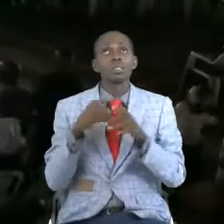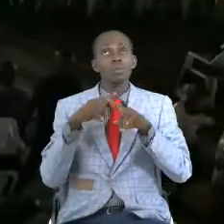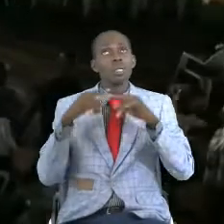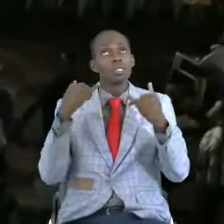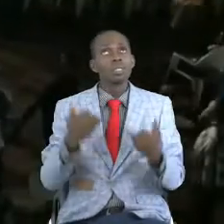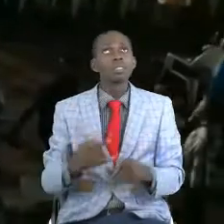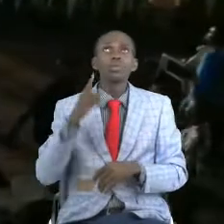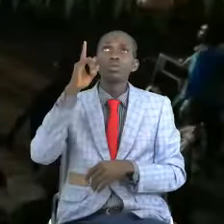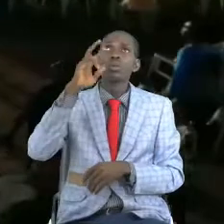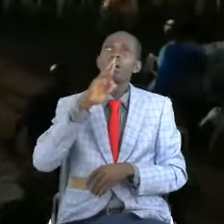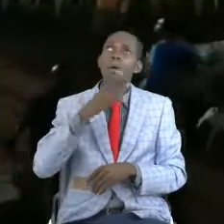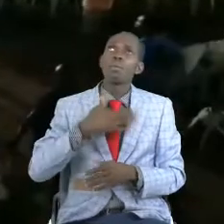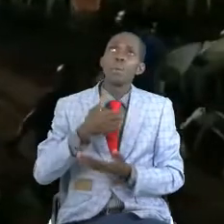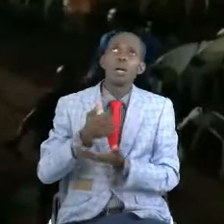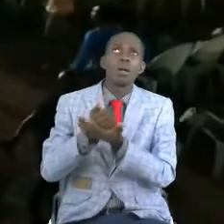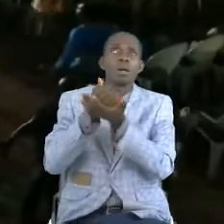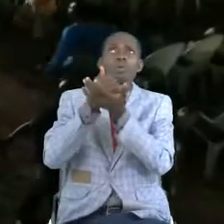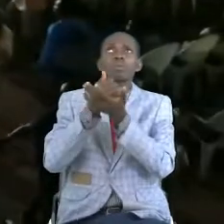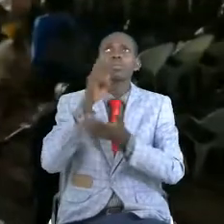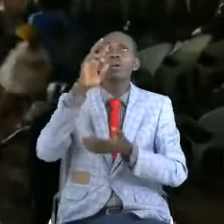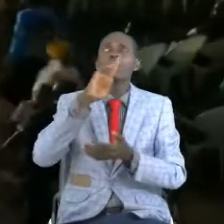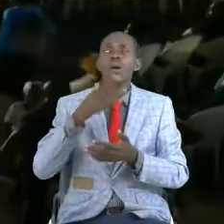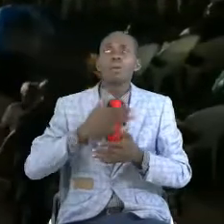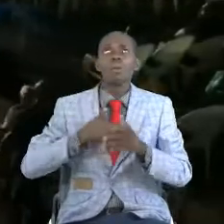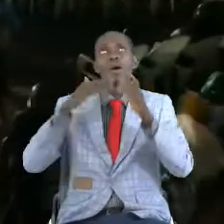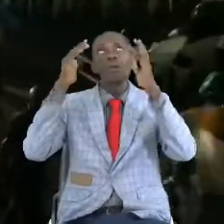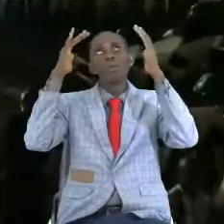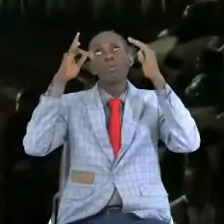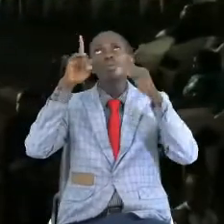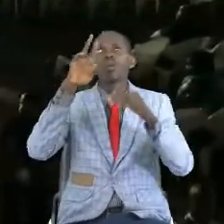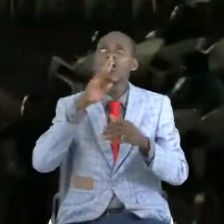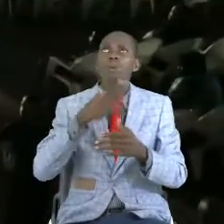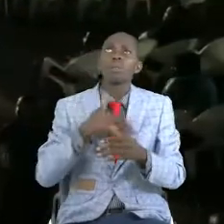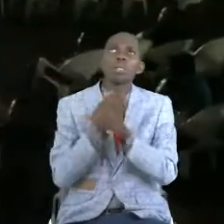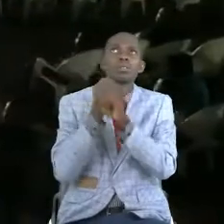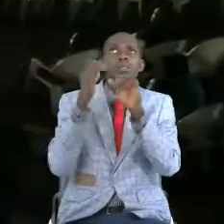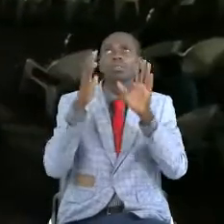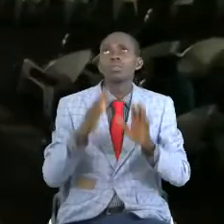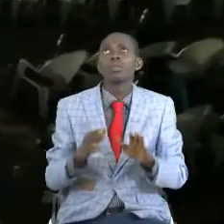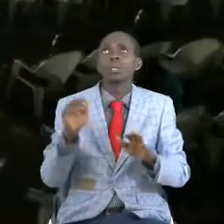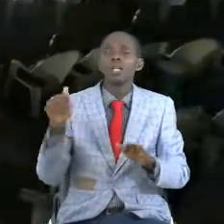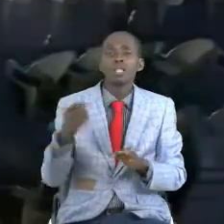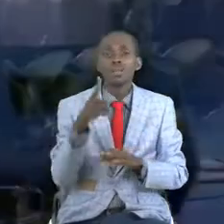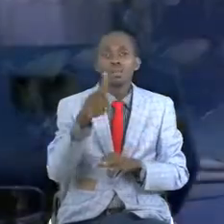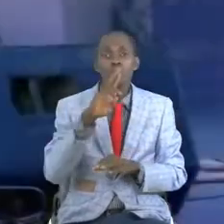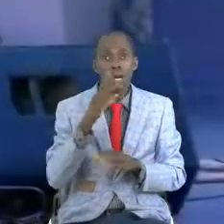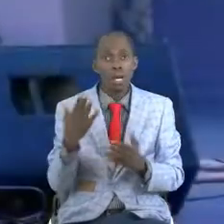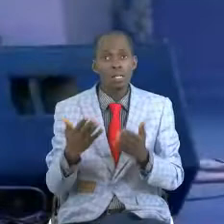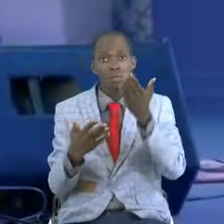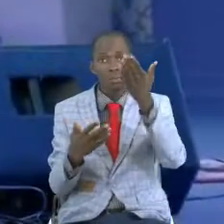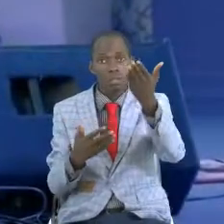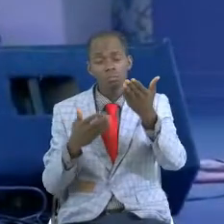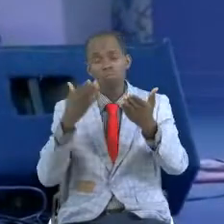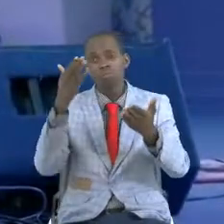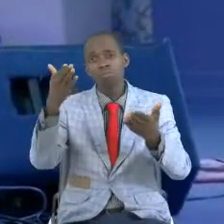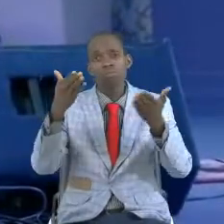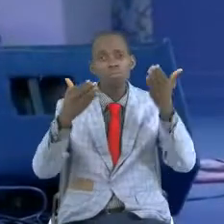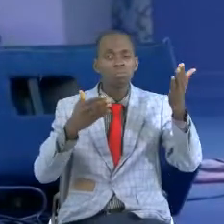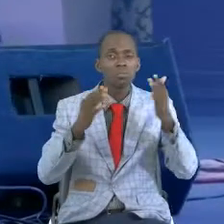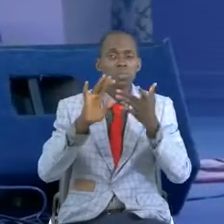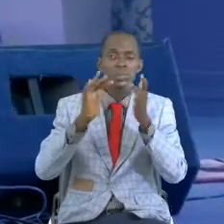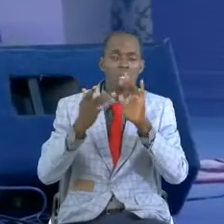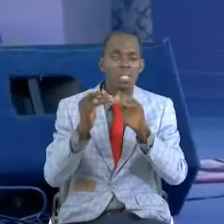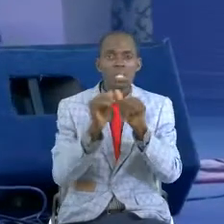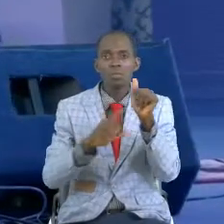help. You are my hope. You are my savior. Anywhere you are, raise up that hand. That's right. That's right.